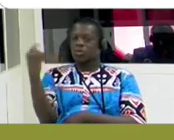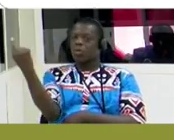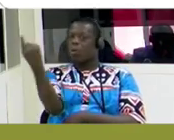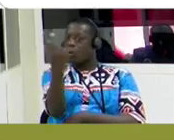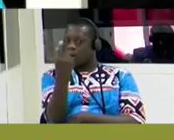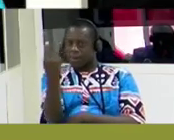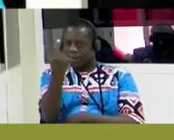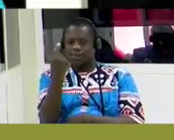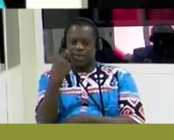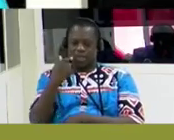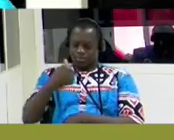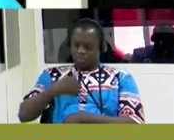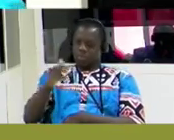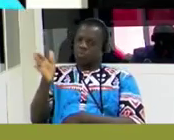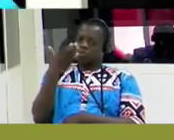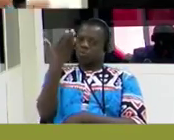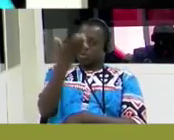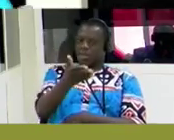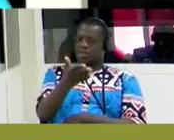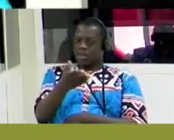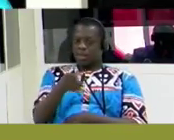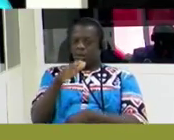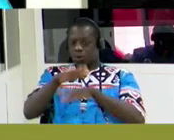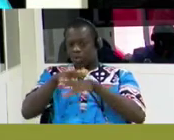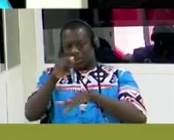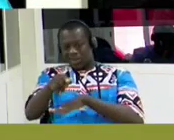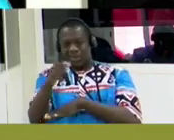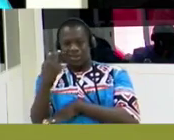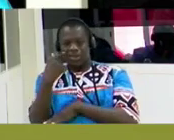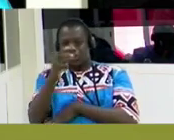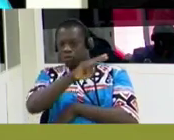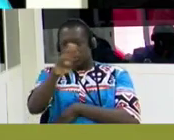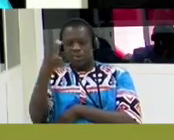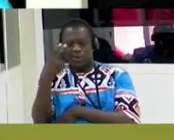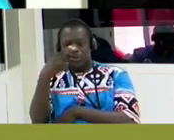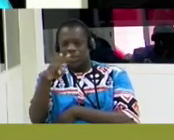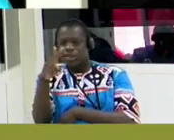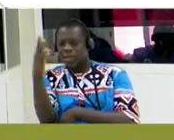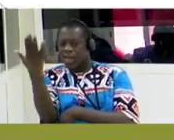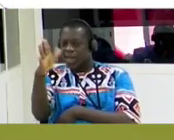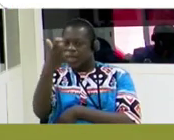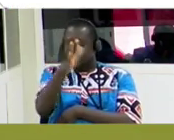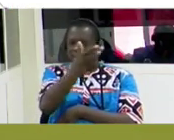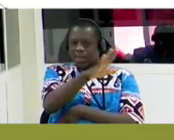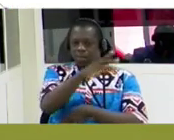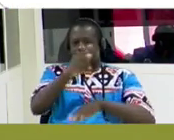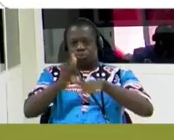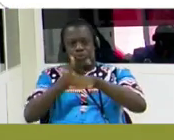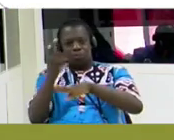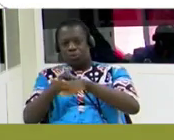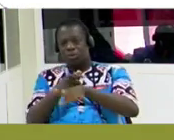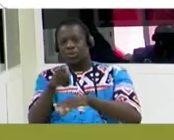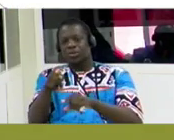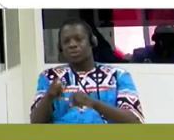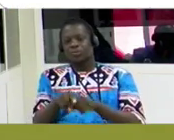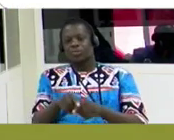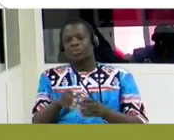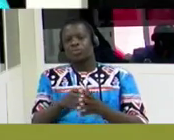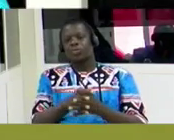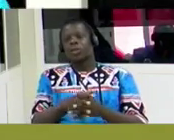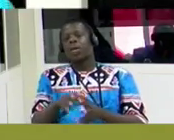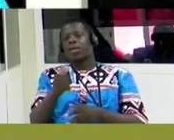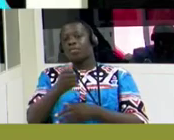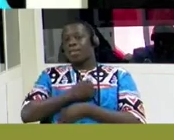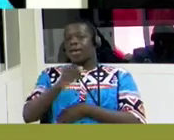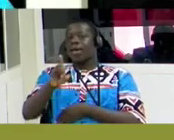So on this particular day, you did not see any injuries on his face? No, since that particular day, I never go to this. No, the